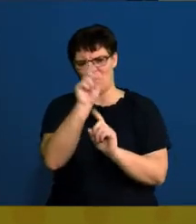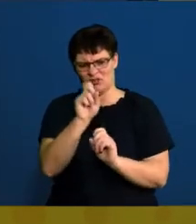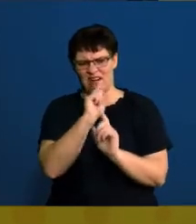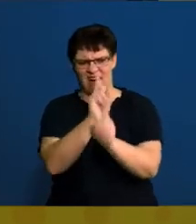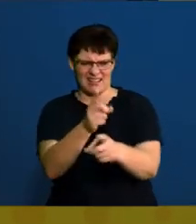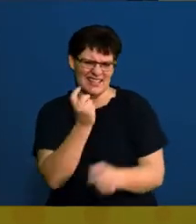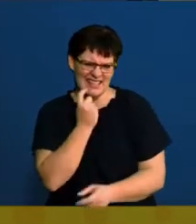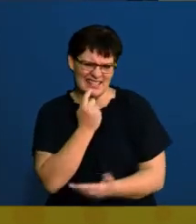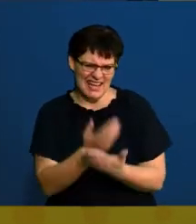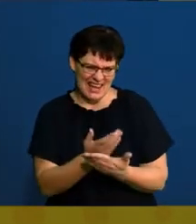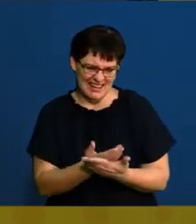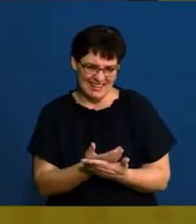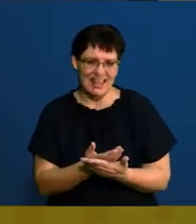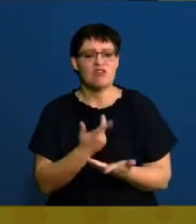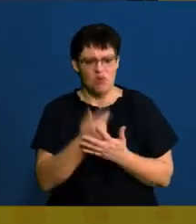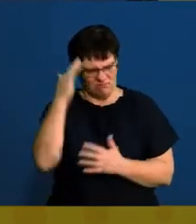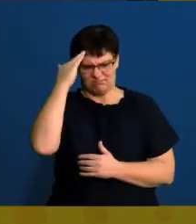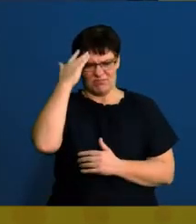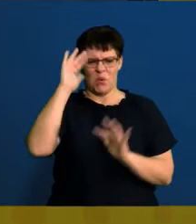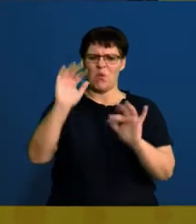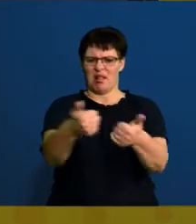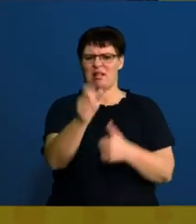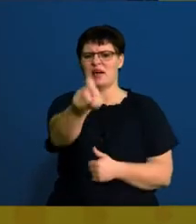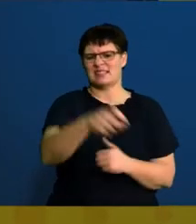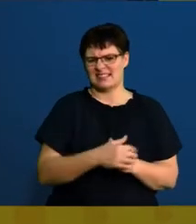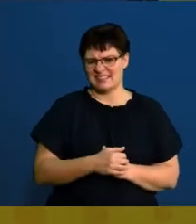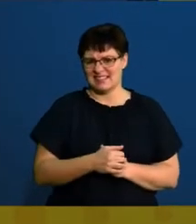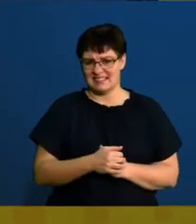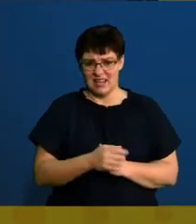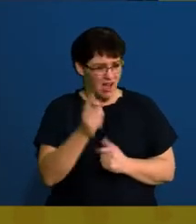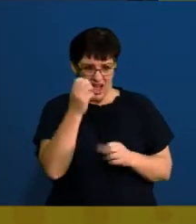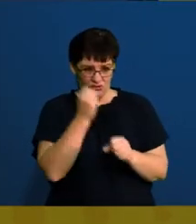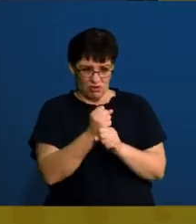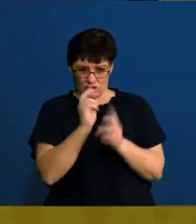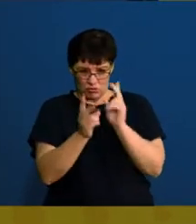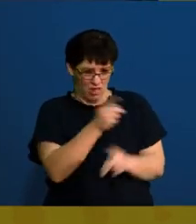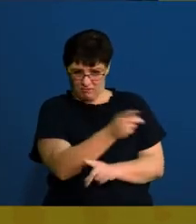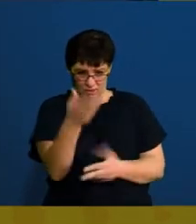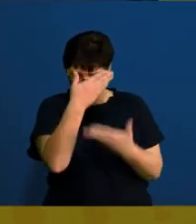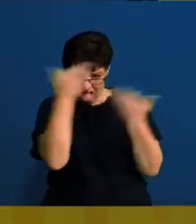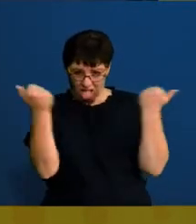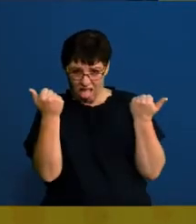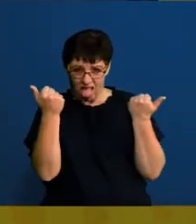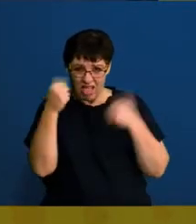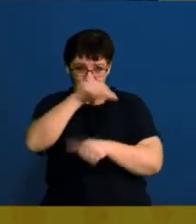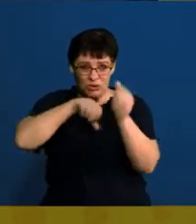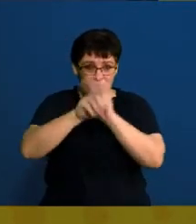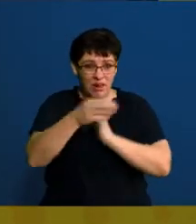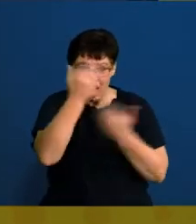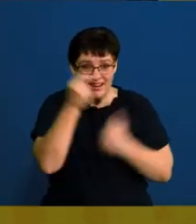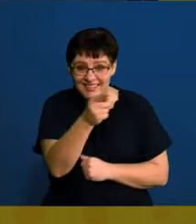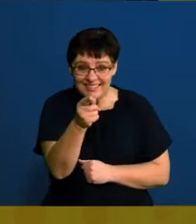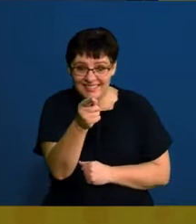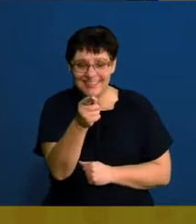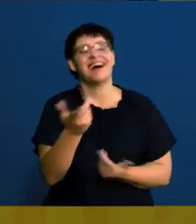also something that you should actually be familiar with. I don't know if there is any grade 12 out there that's not familiar with social media.